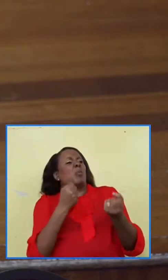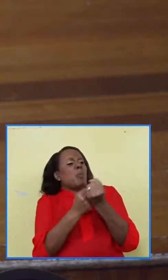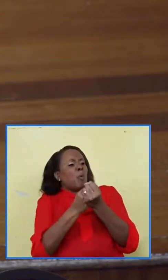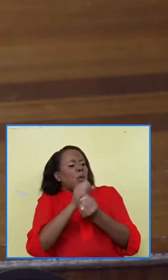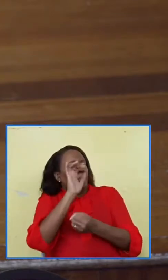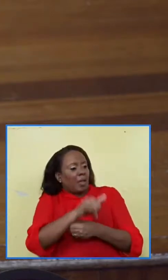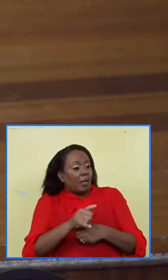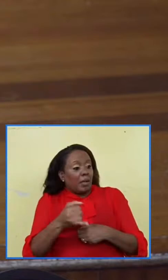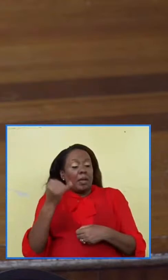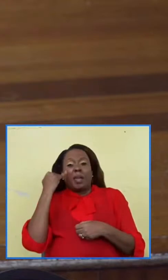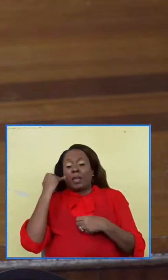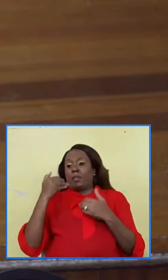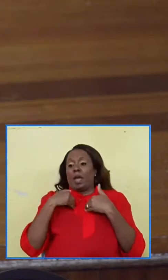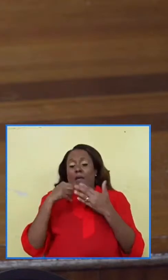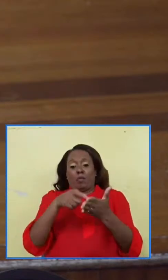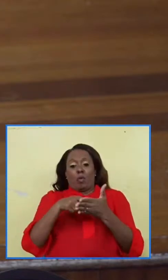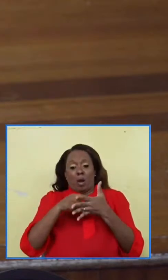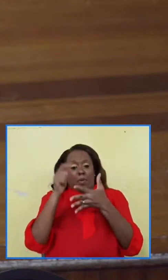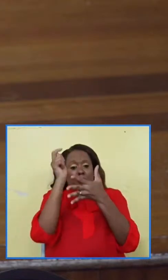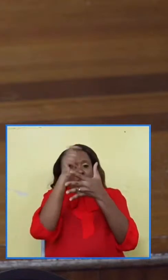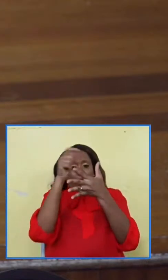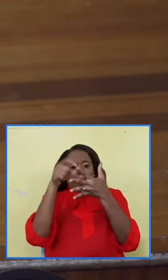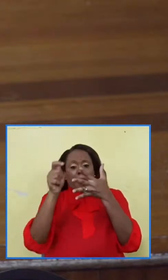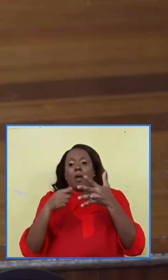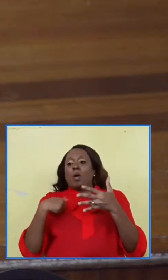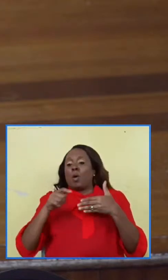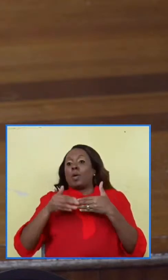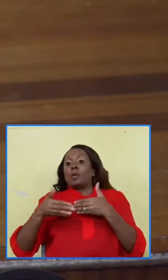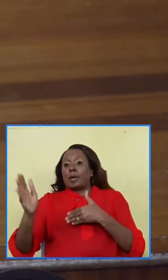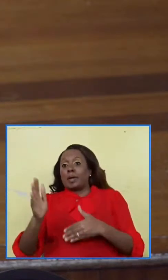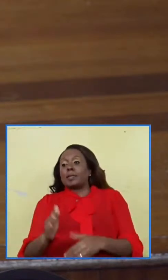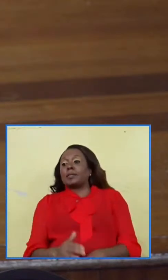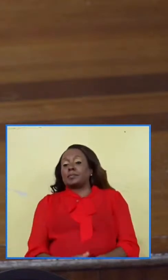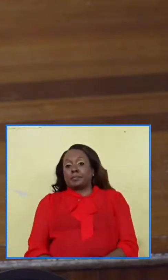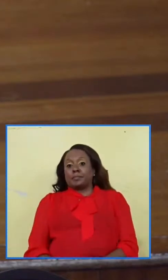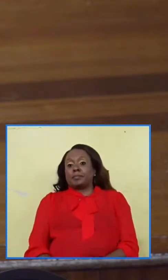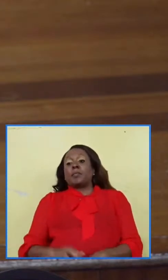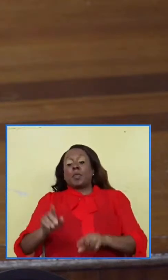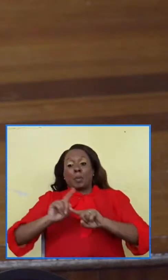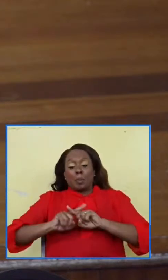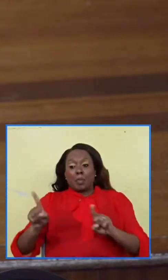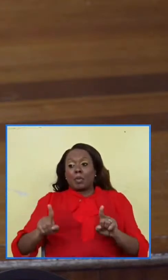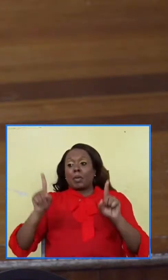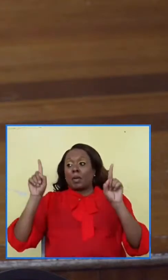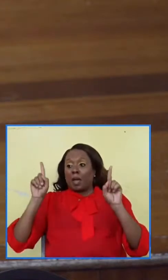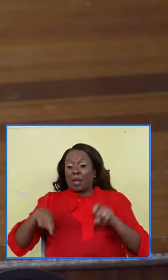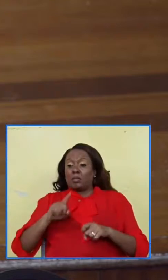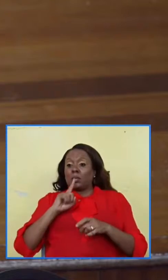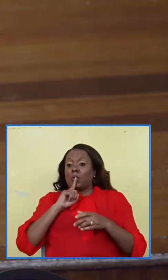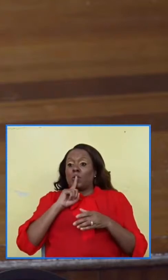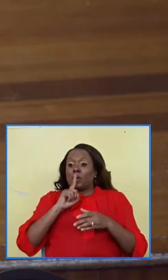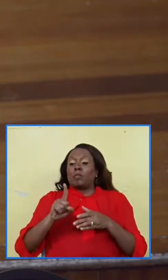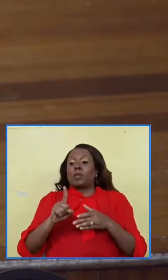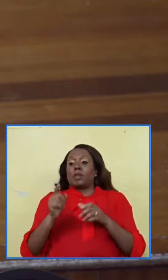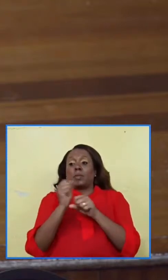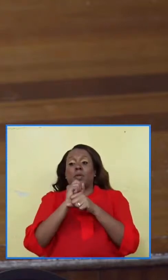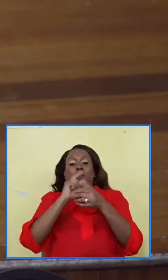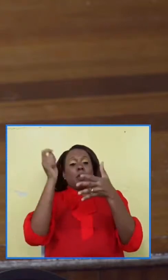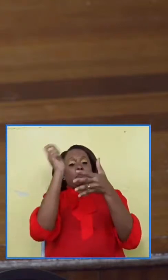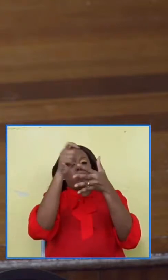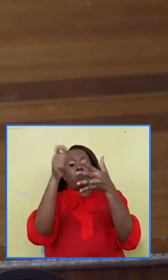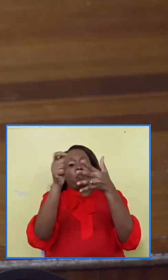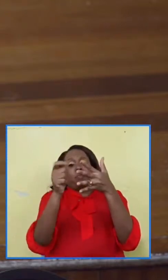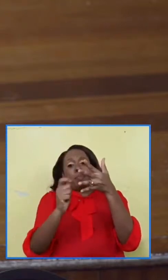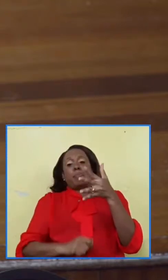the other criteria of investment are met, we go ahead with it. But it has to pass, it has to tick certain